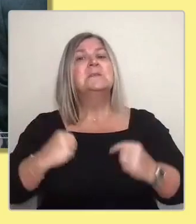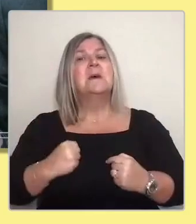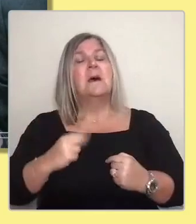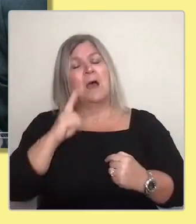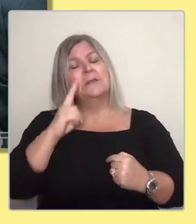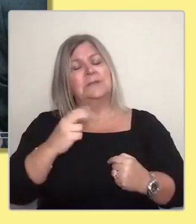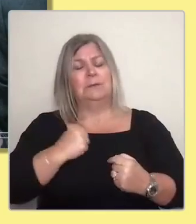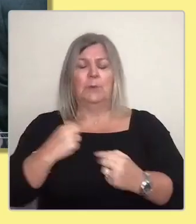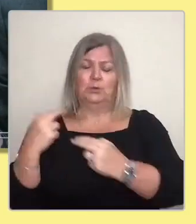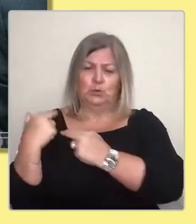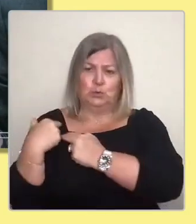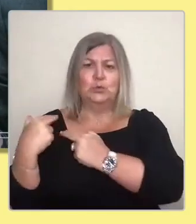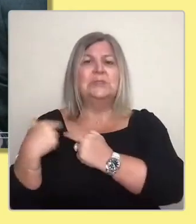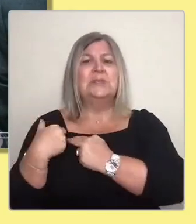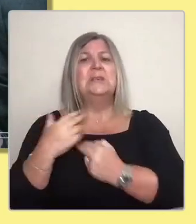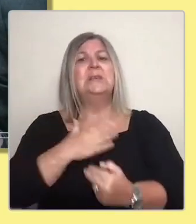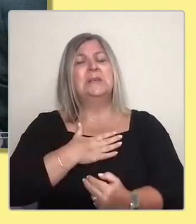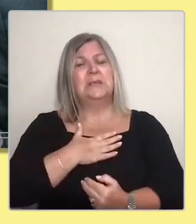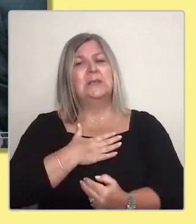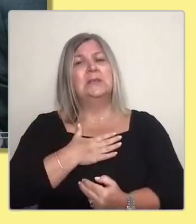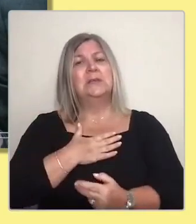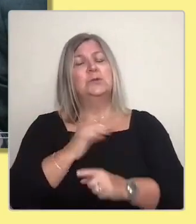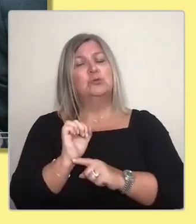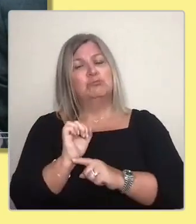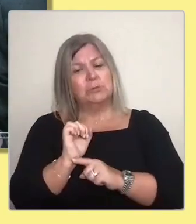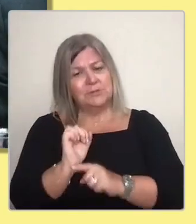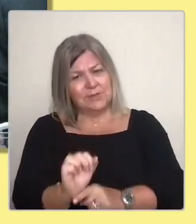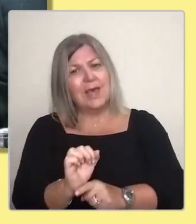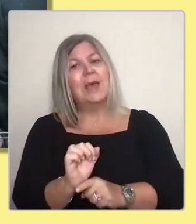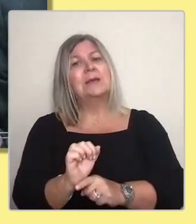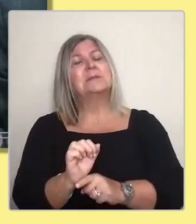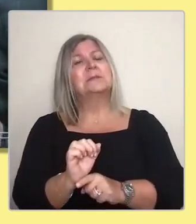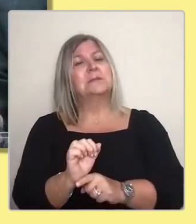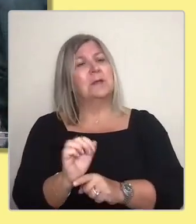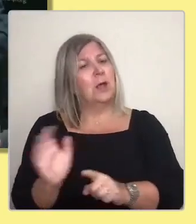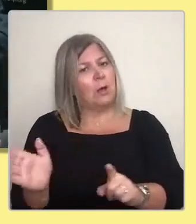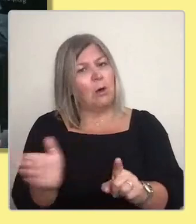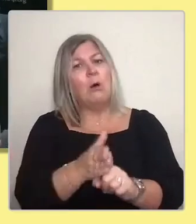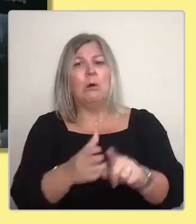duty to protect and advance everyone's human rights.